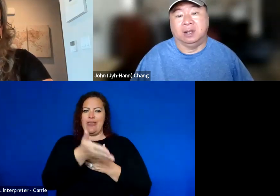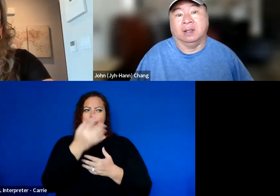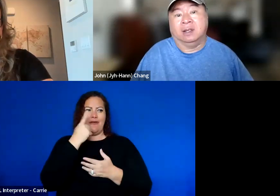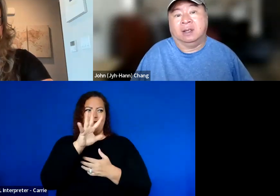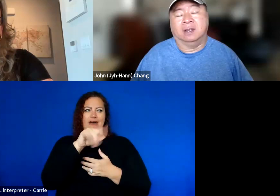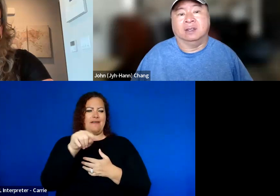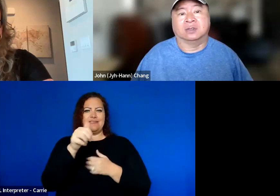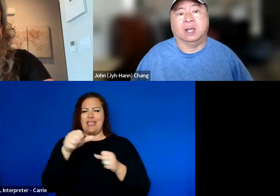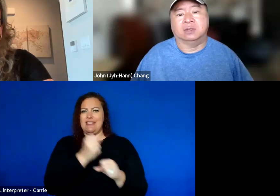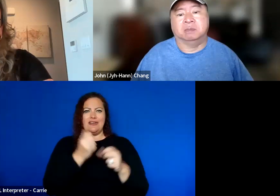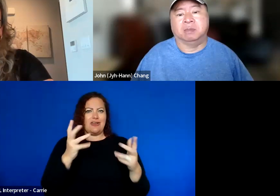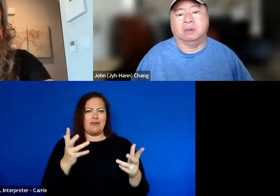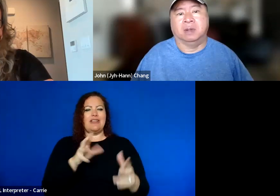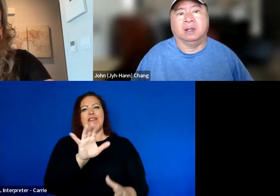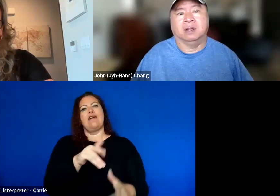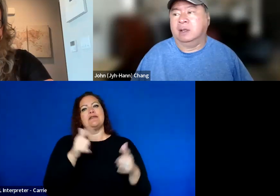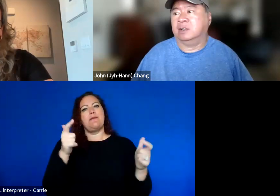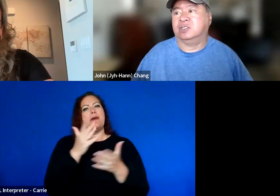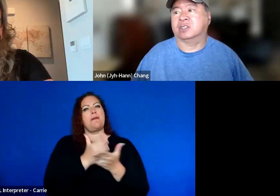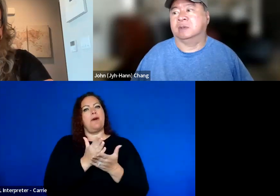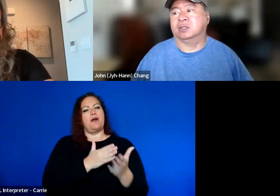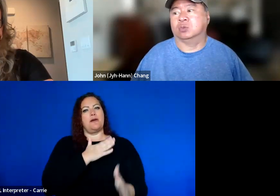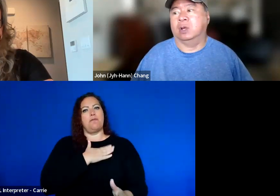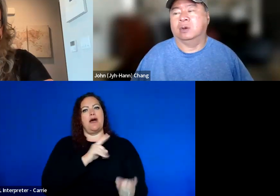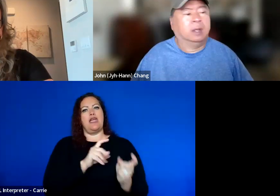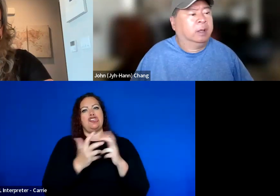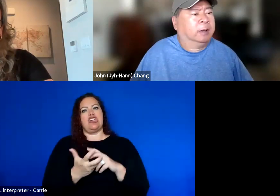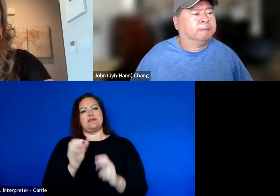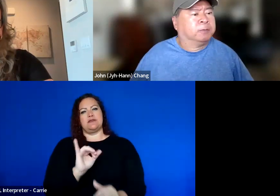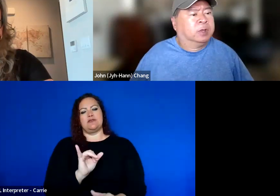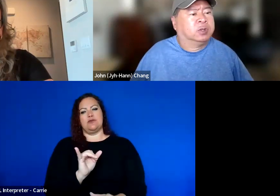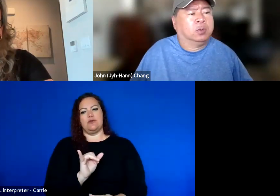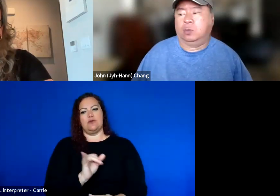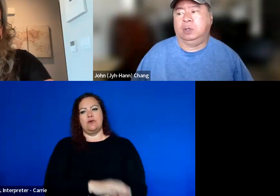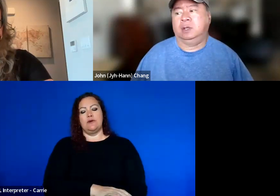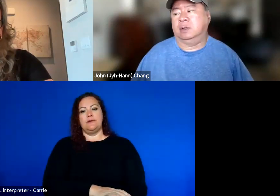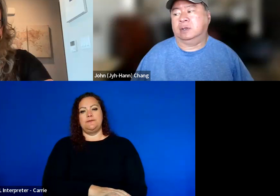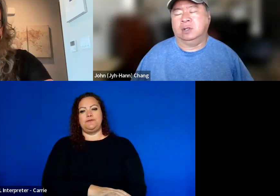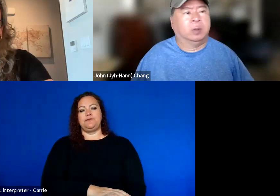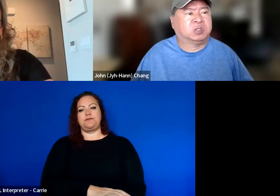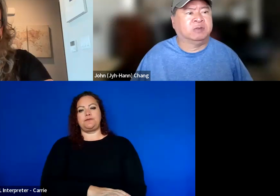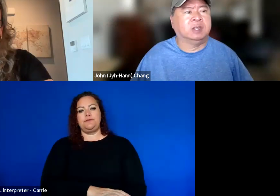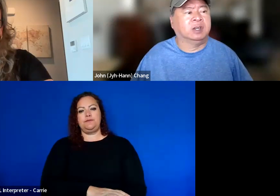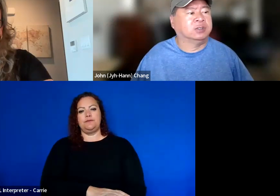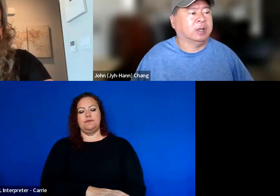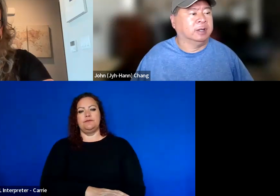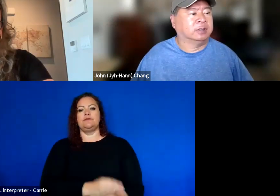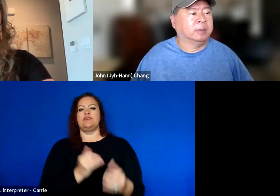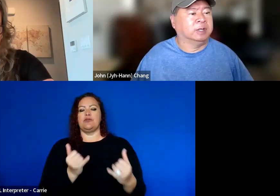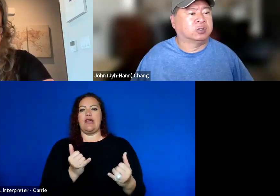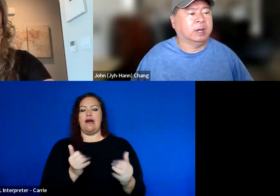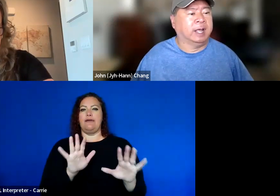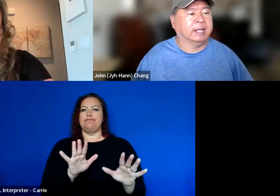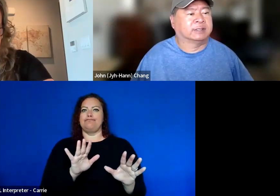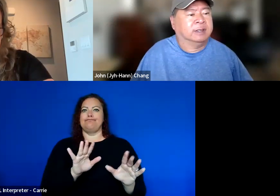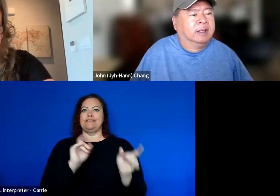years already. And so that was a big part of my adjustment as well. So I'm shifting gears on you. I'm